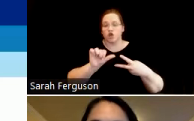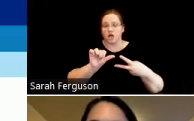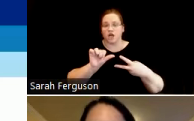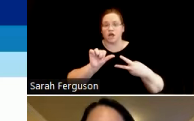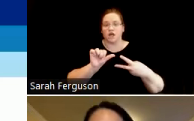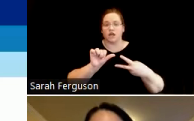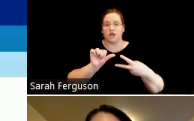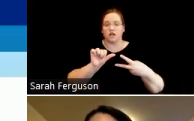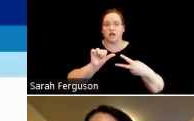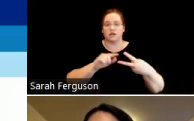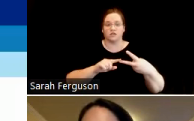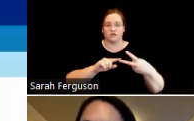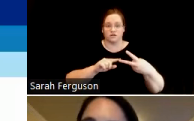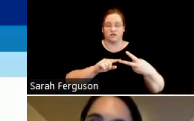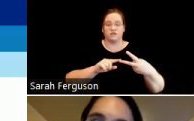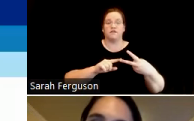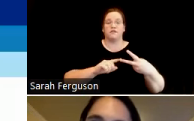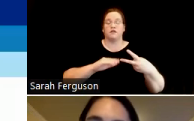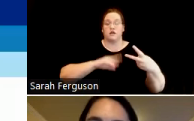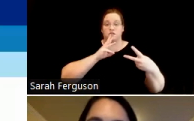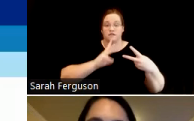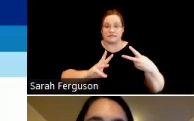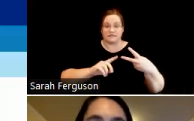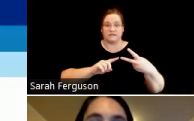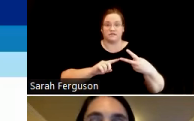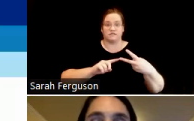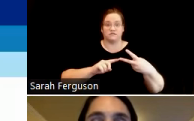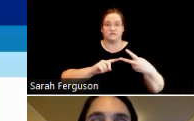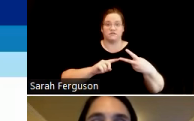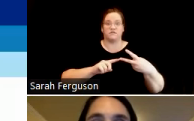So Moderna for kids under 6 and Pfizer for kids under 5.